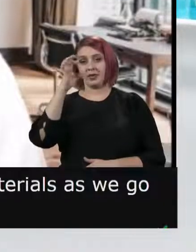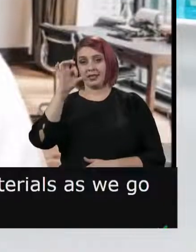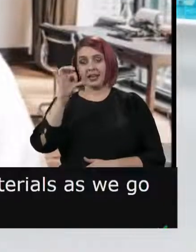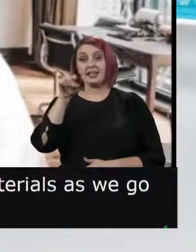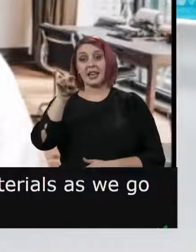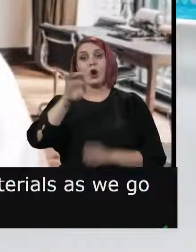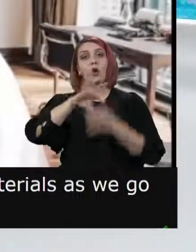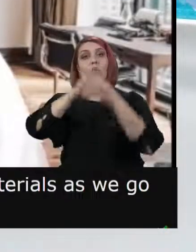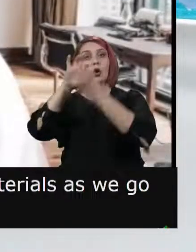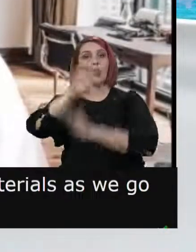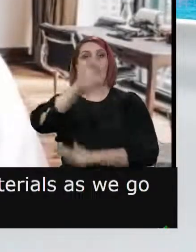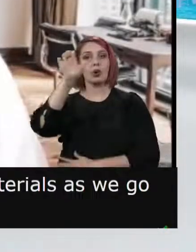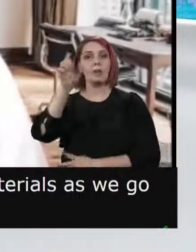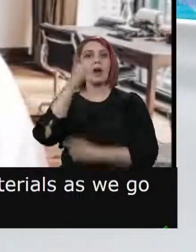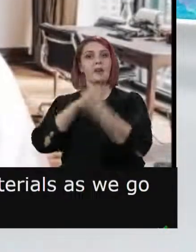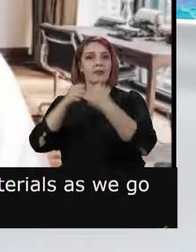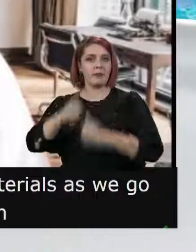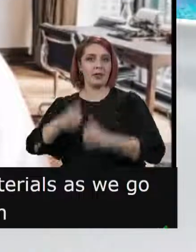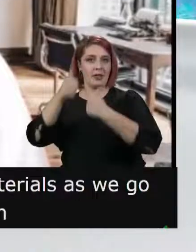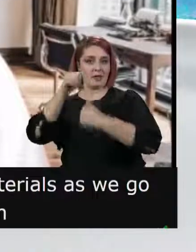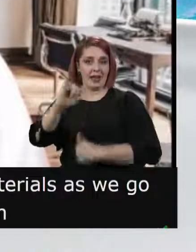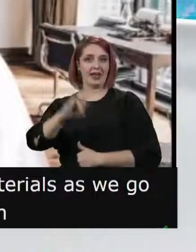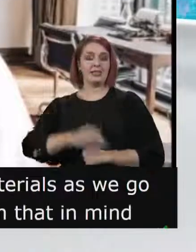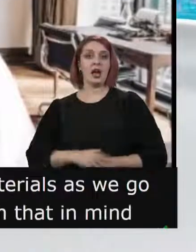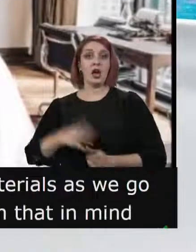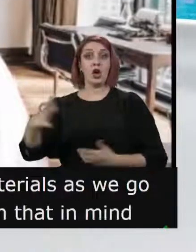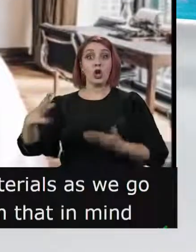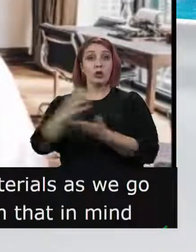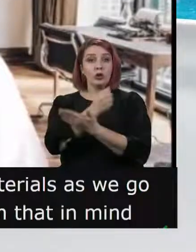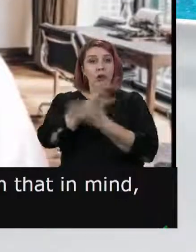With that in mind, over for any questions.